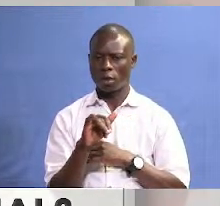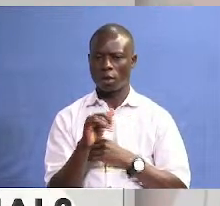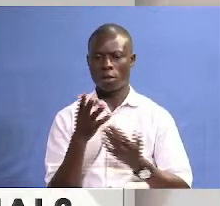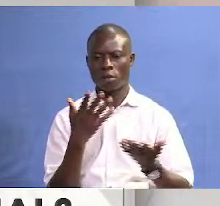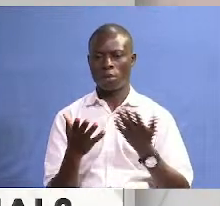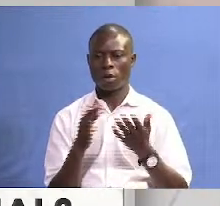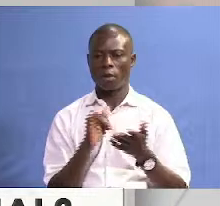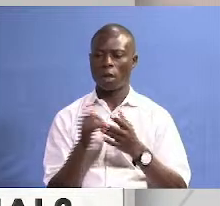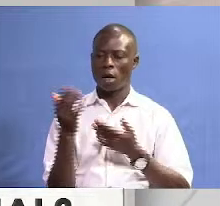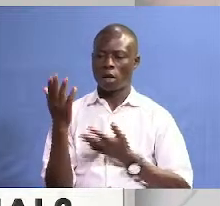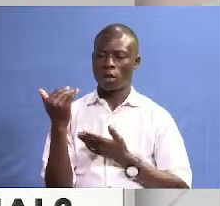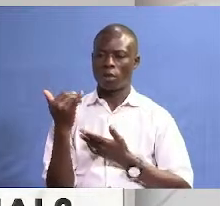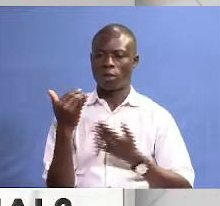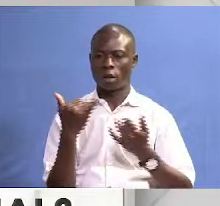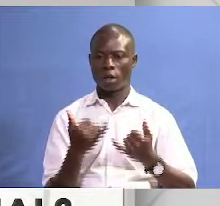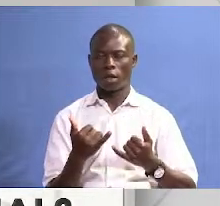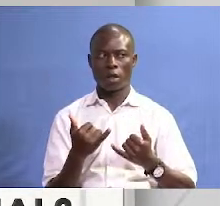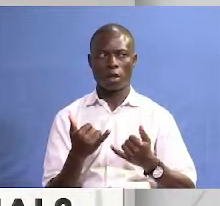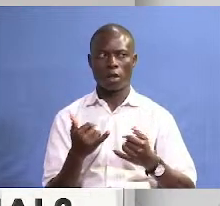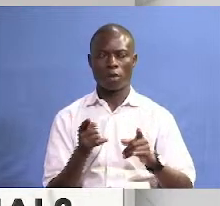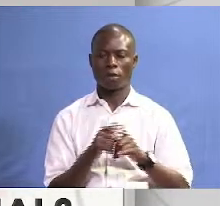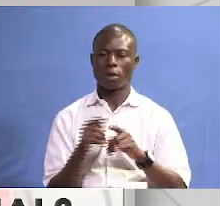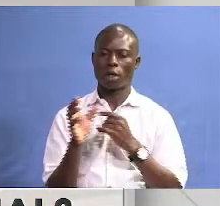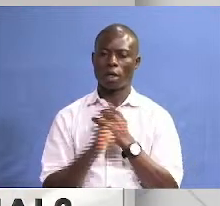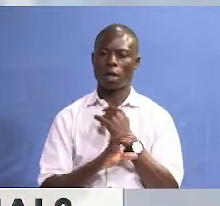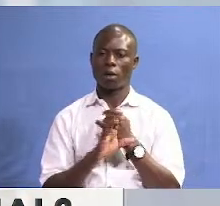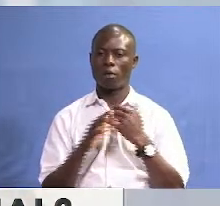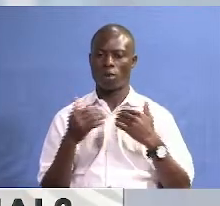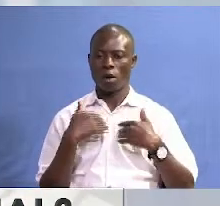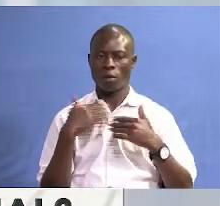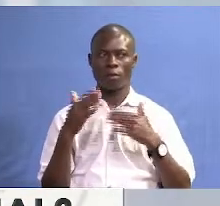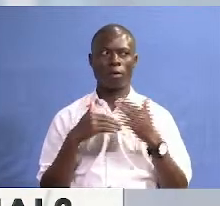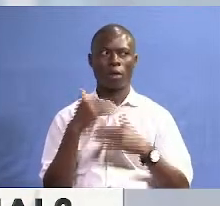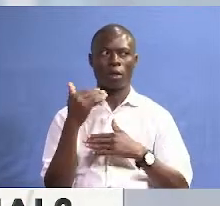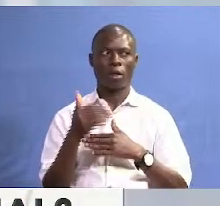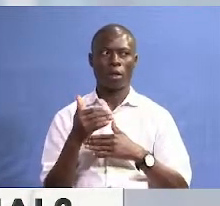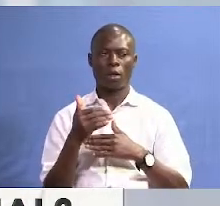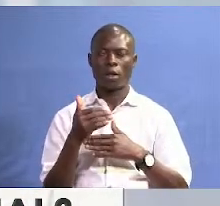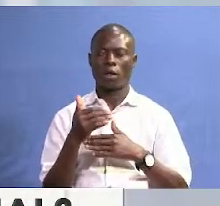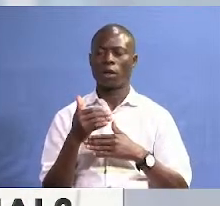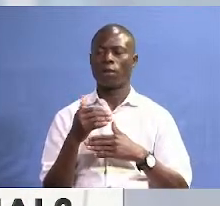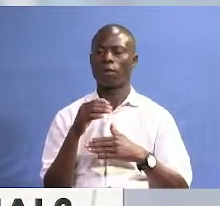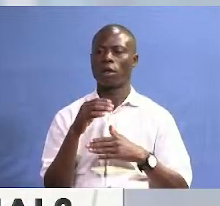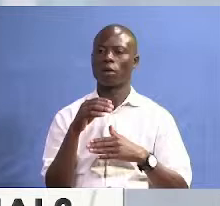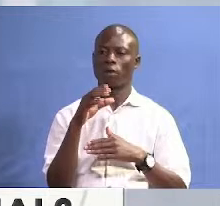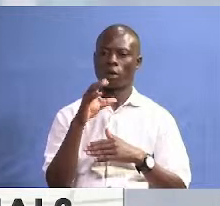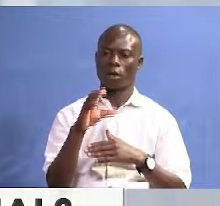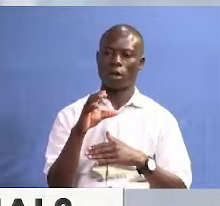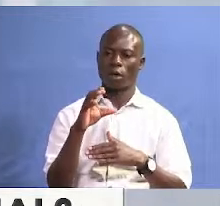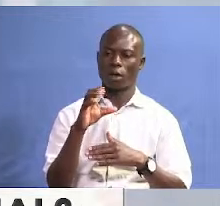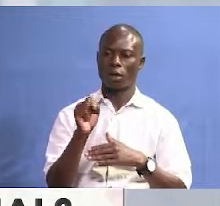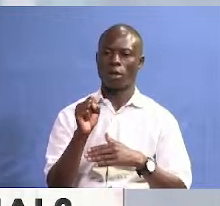should we expect now the country to have the next cabinet secretaries?